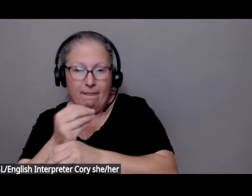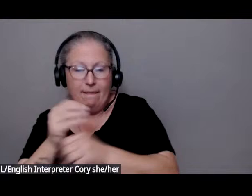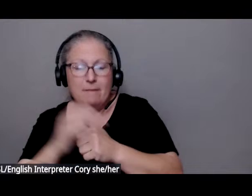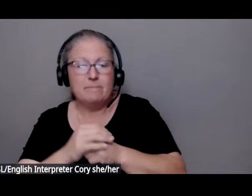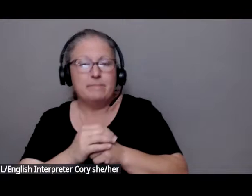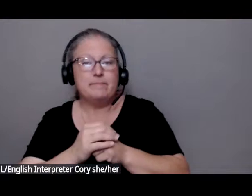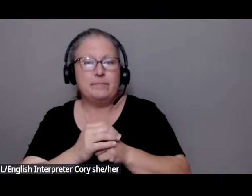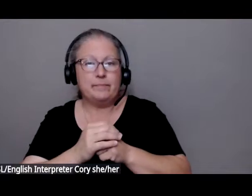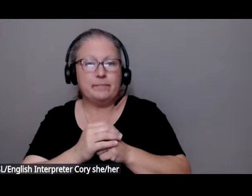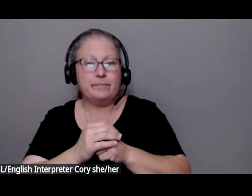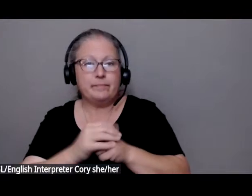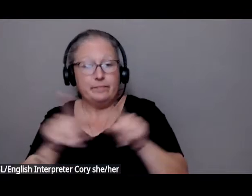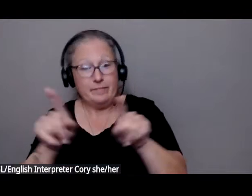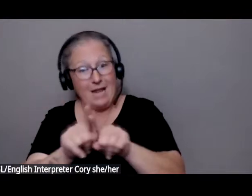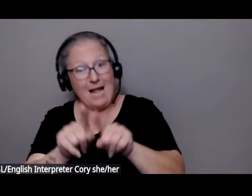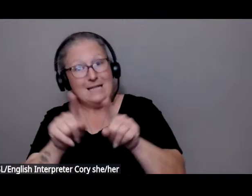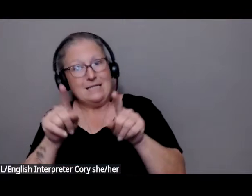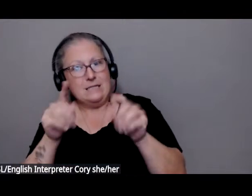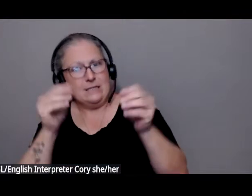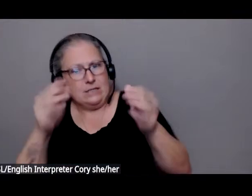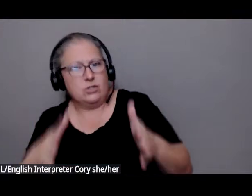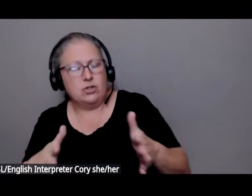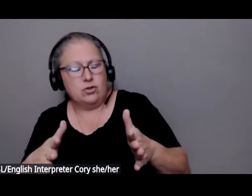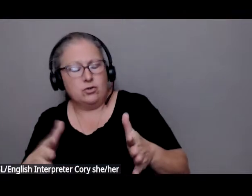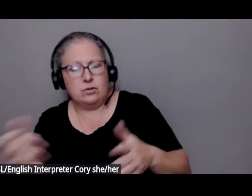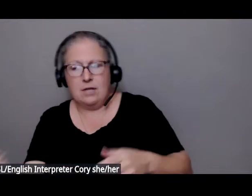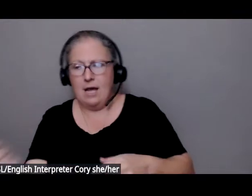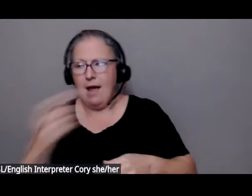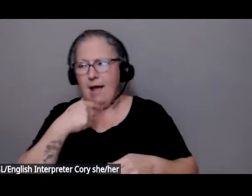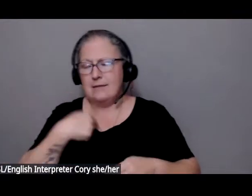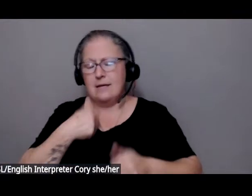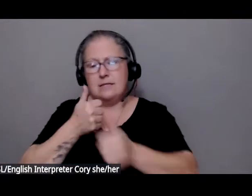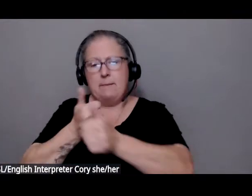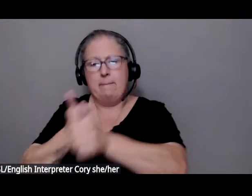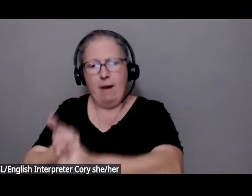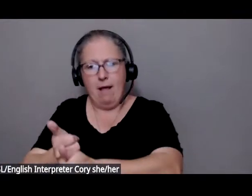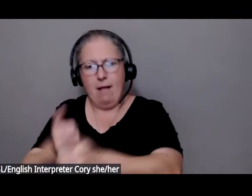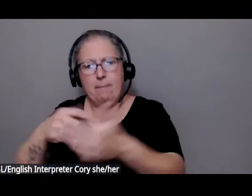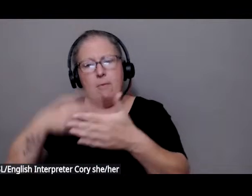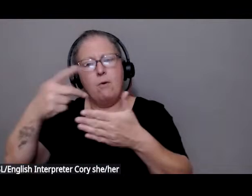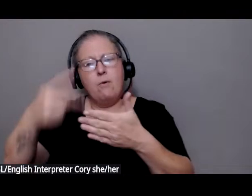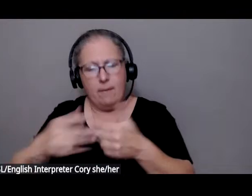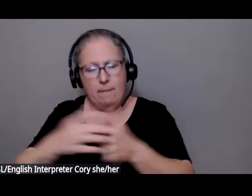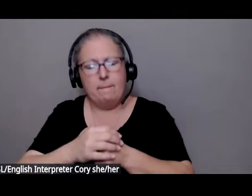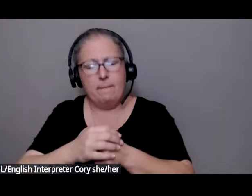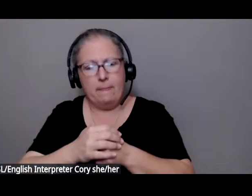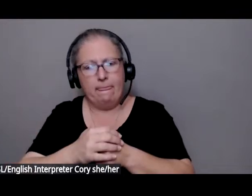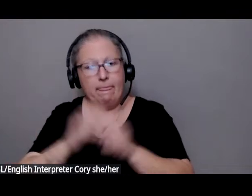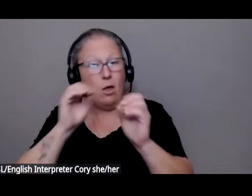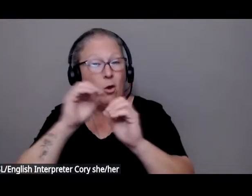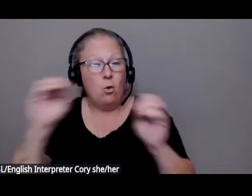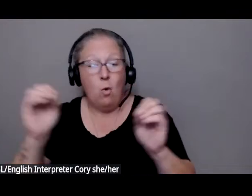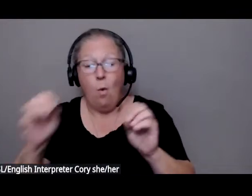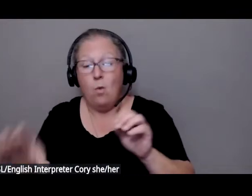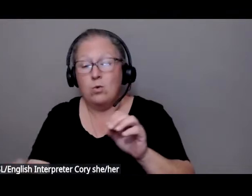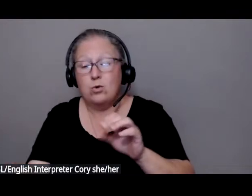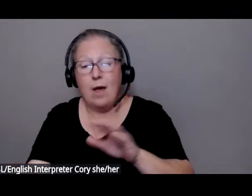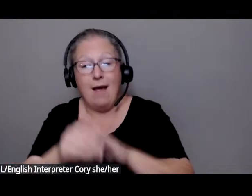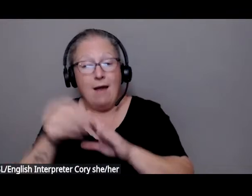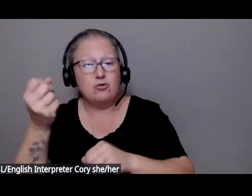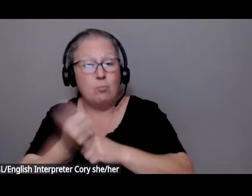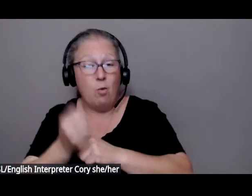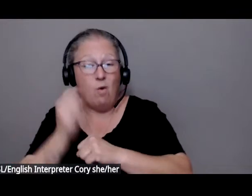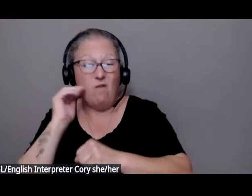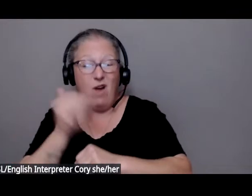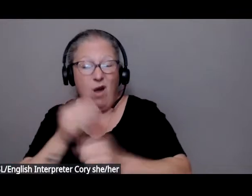As teachers, we have been asked to comply with this program. with no added support for our struggling